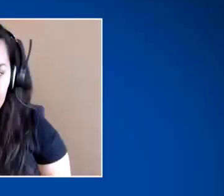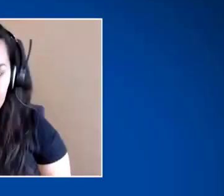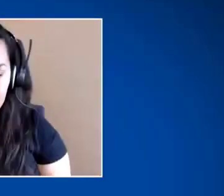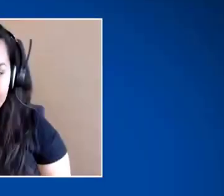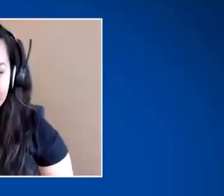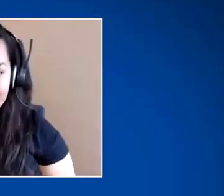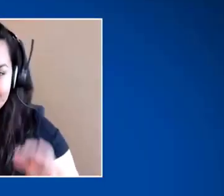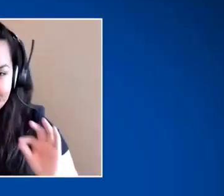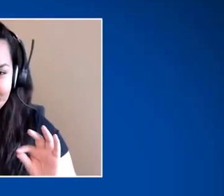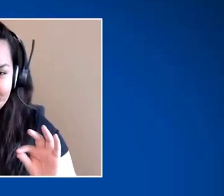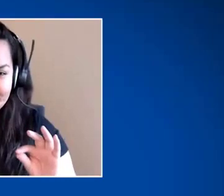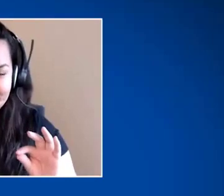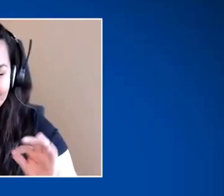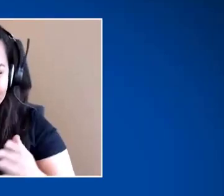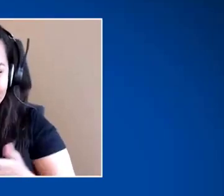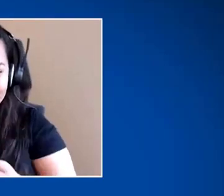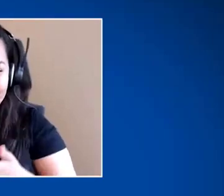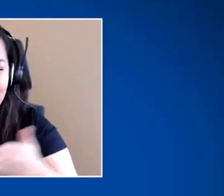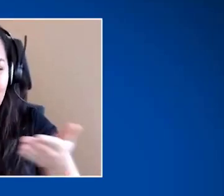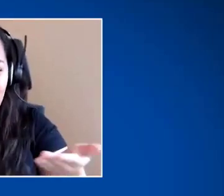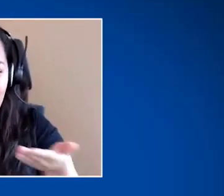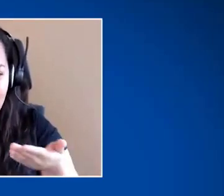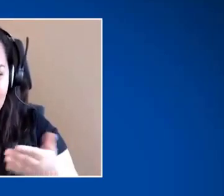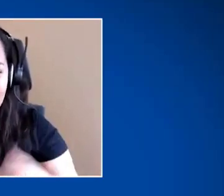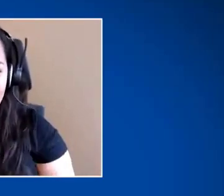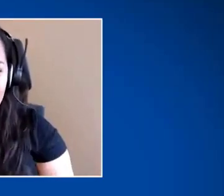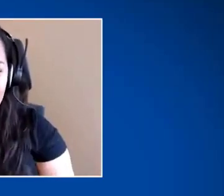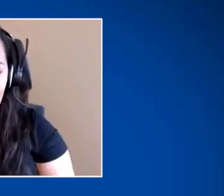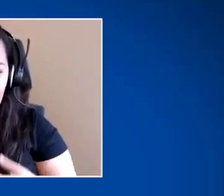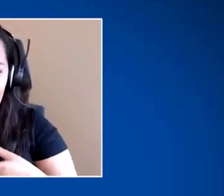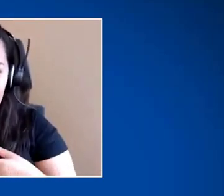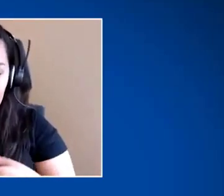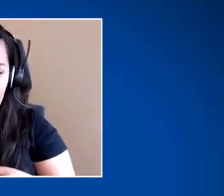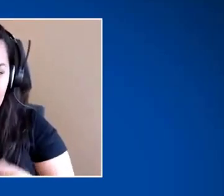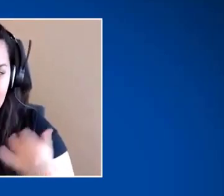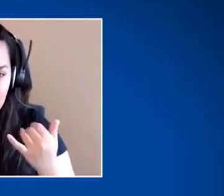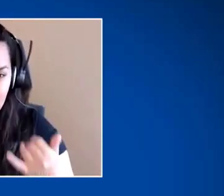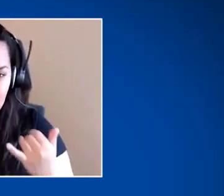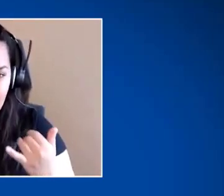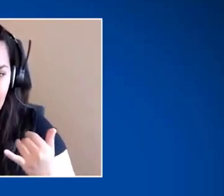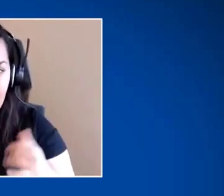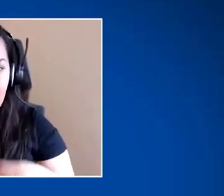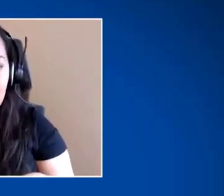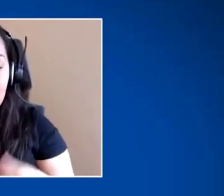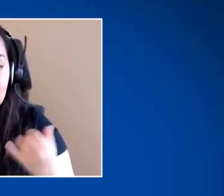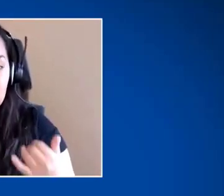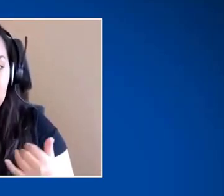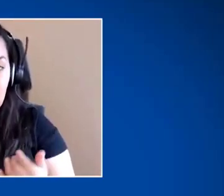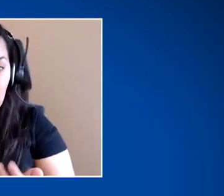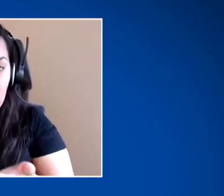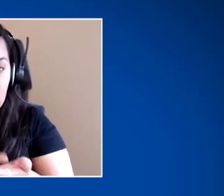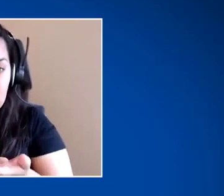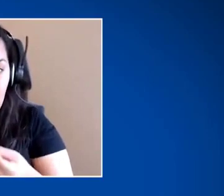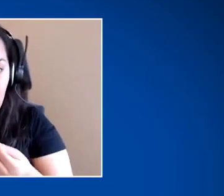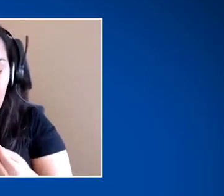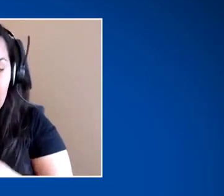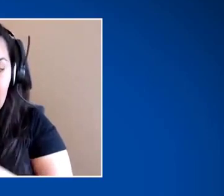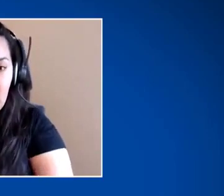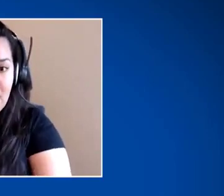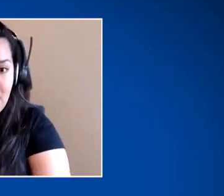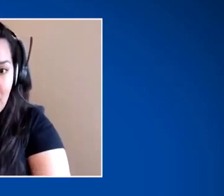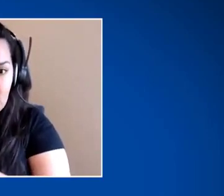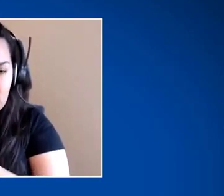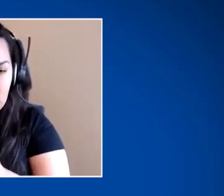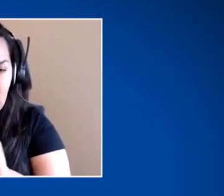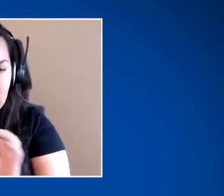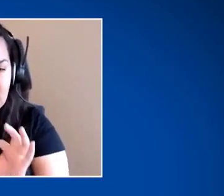All right, welcome, and thank you for joining us today. Today we're going to be talking about how NIH is simplifying